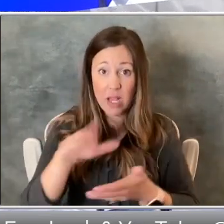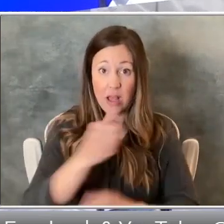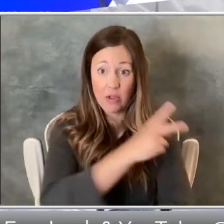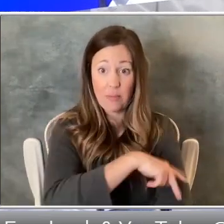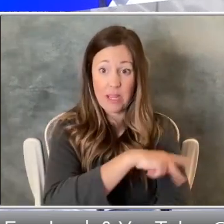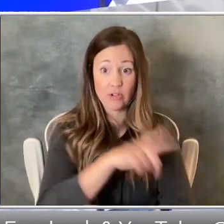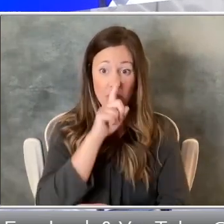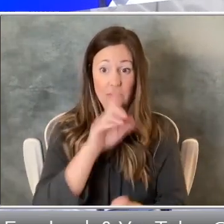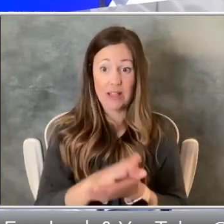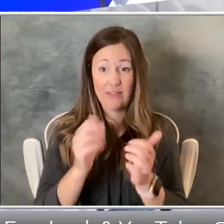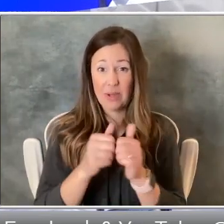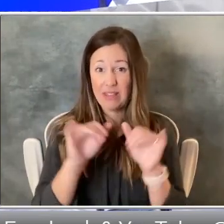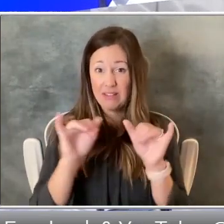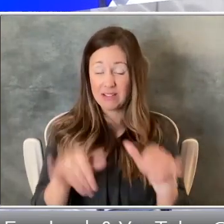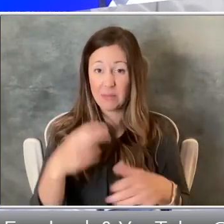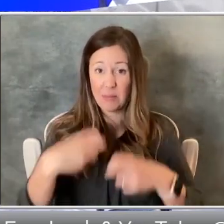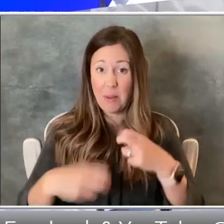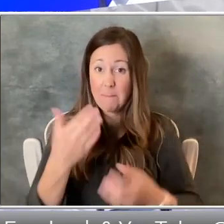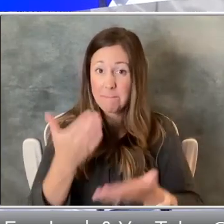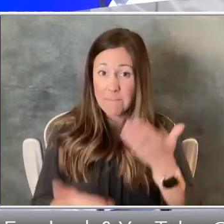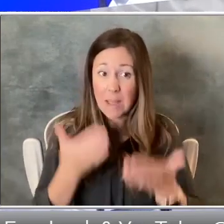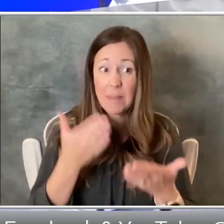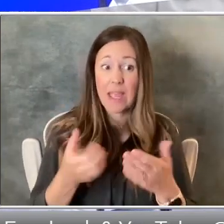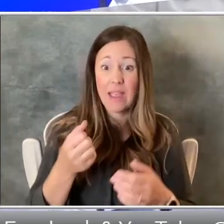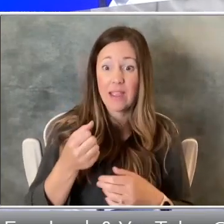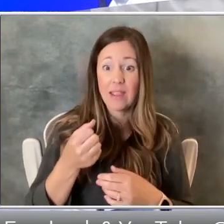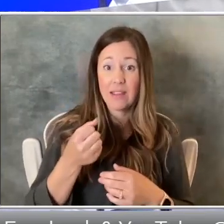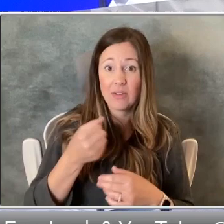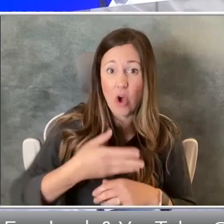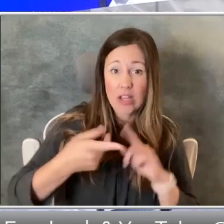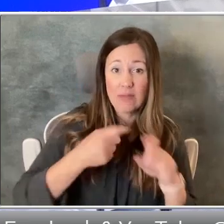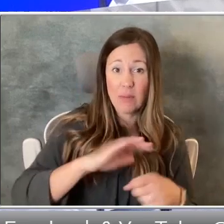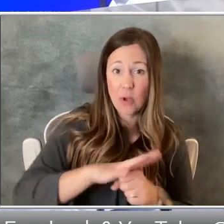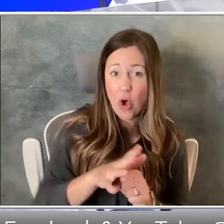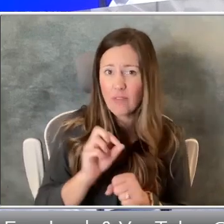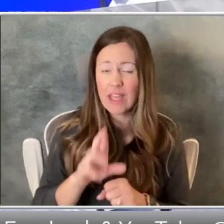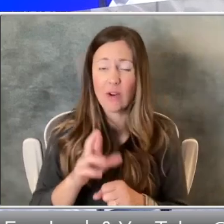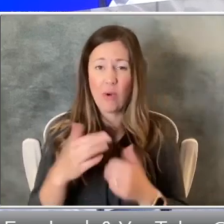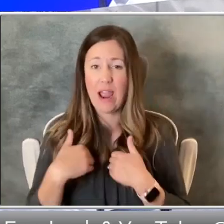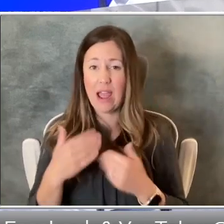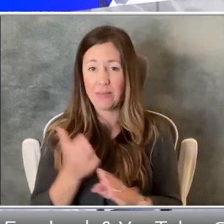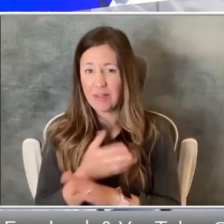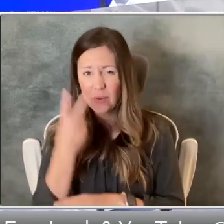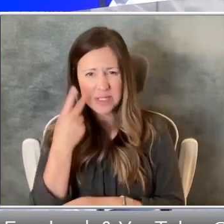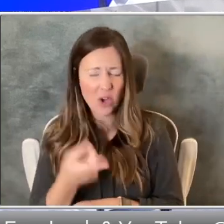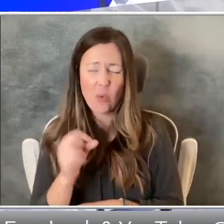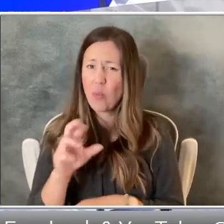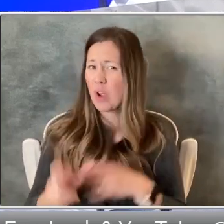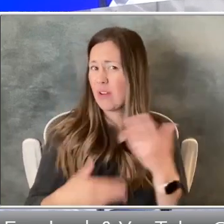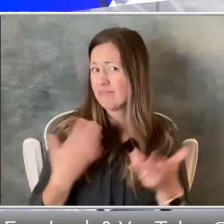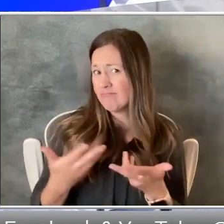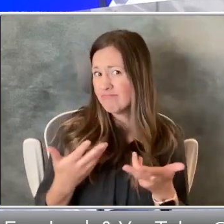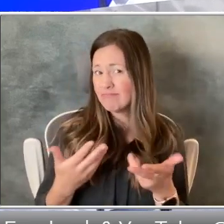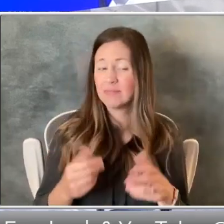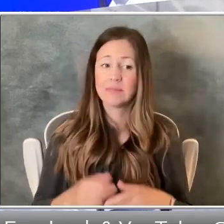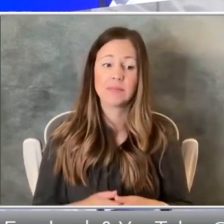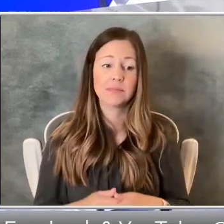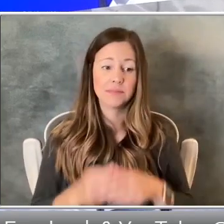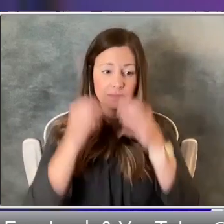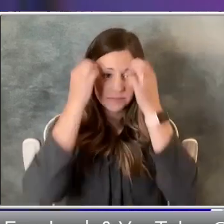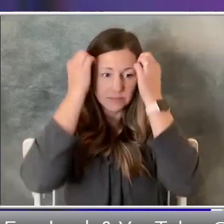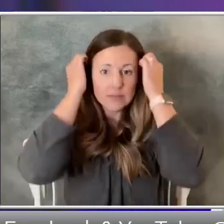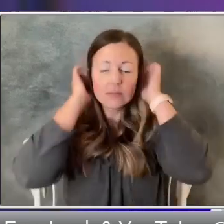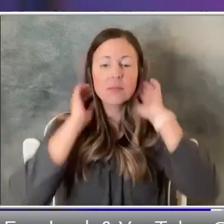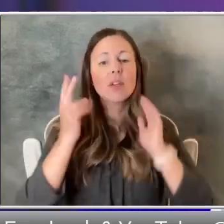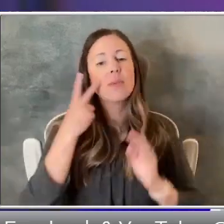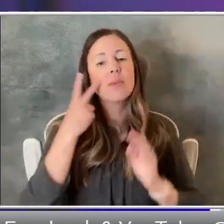similar problems that may have been triggered by COVID or had COVID right before they saw you? Are you starting to see some other correlations? We've seen this